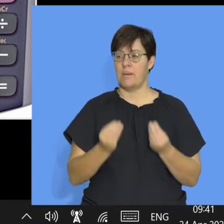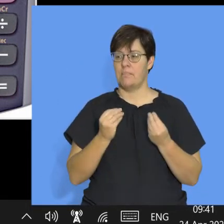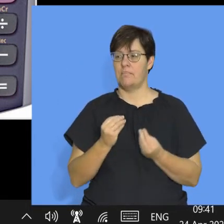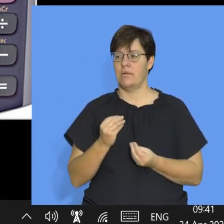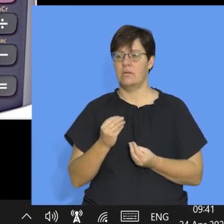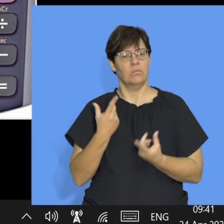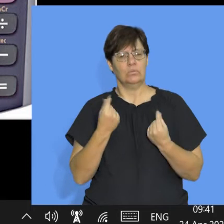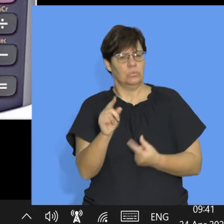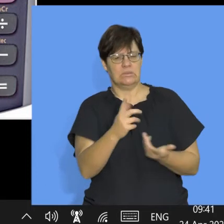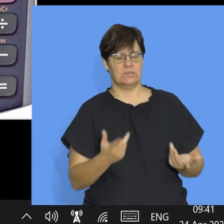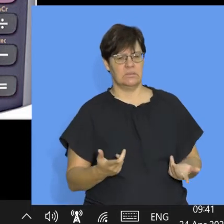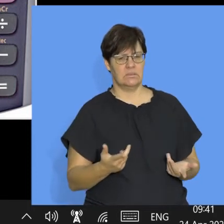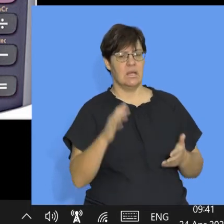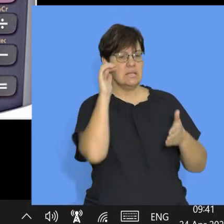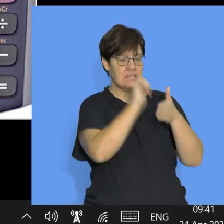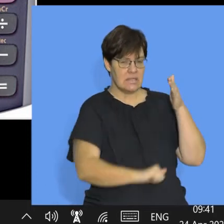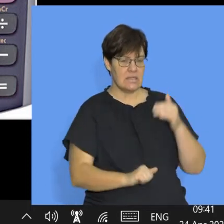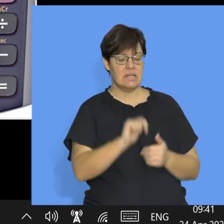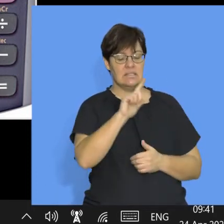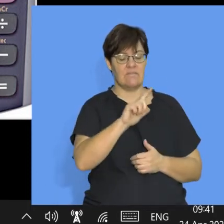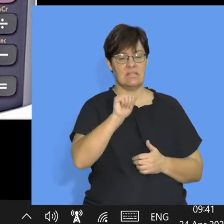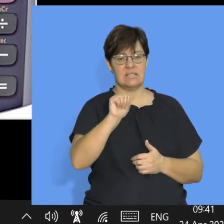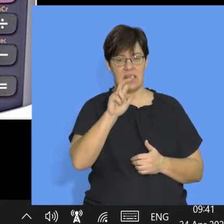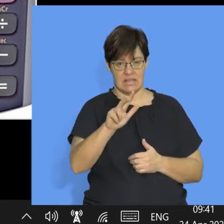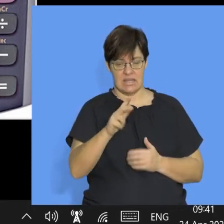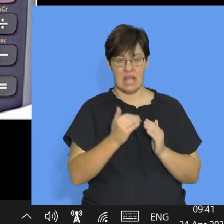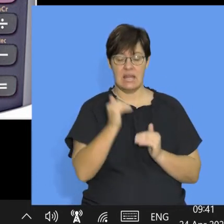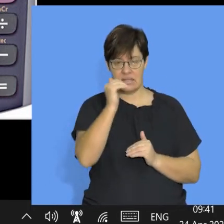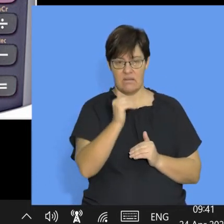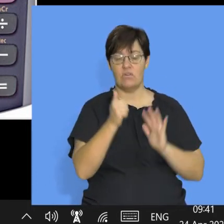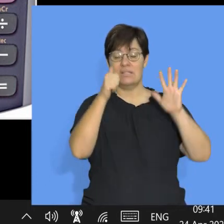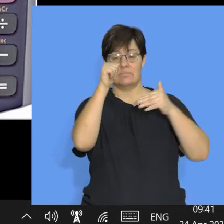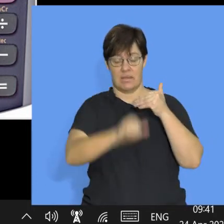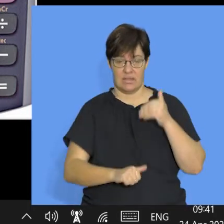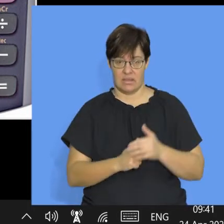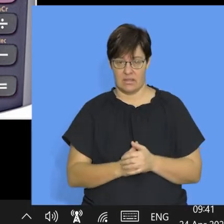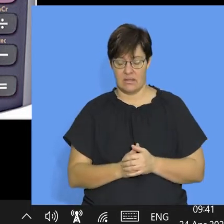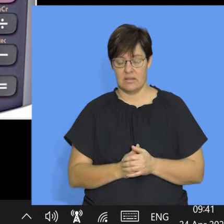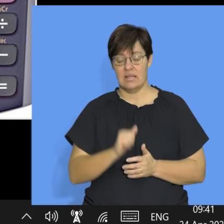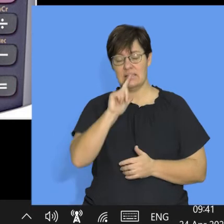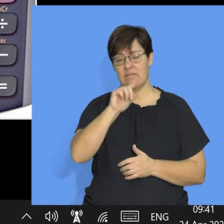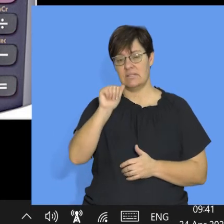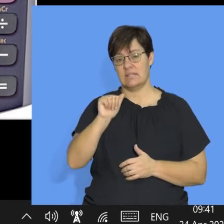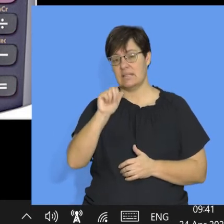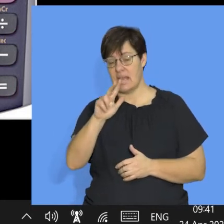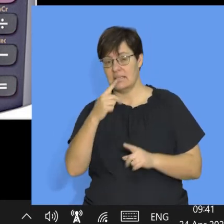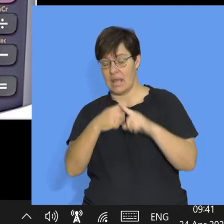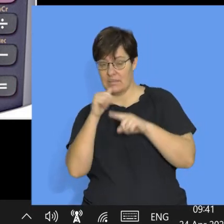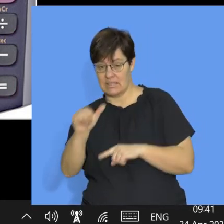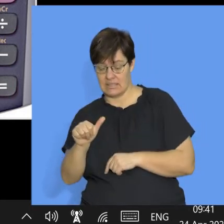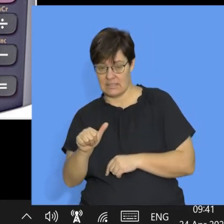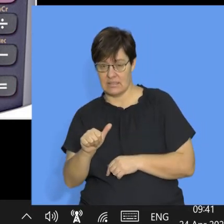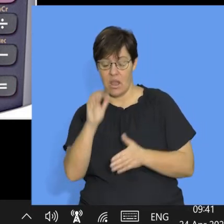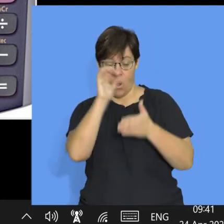done here? I'm subtracting 768, which was the increase for 6 months. So 768 times the 6, if you subtract